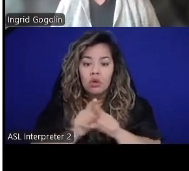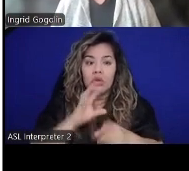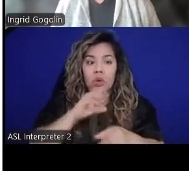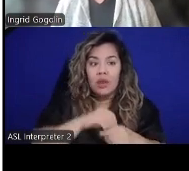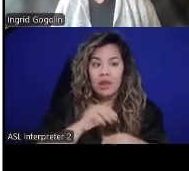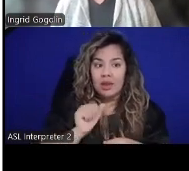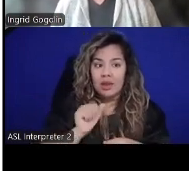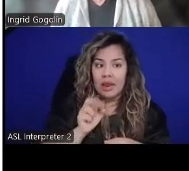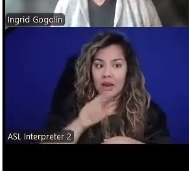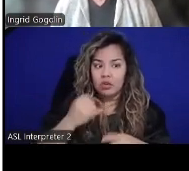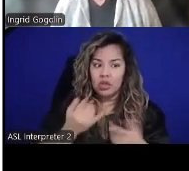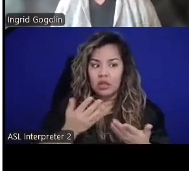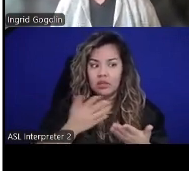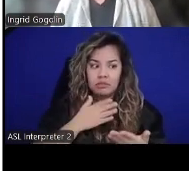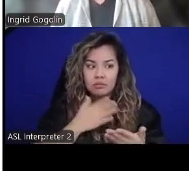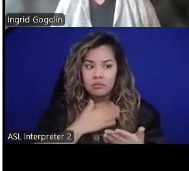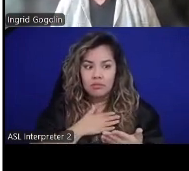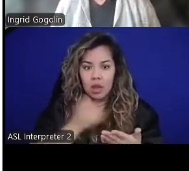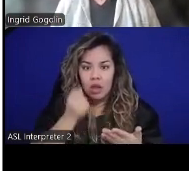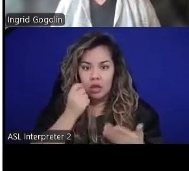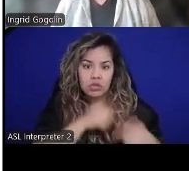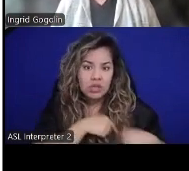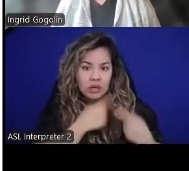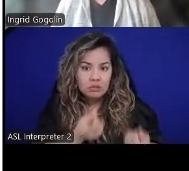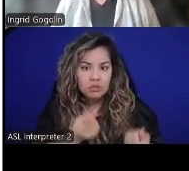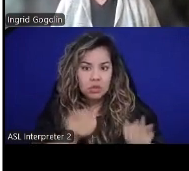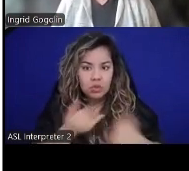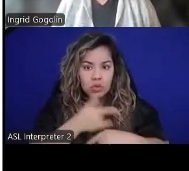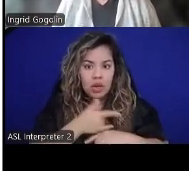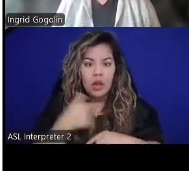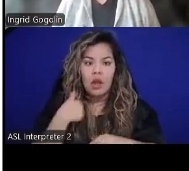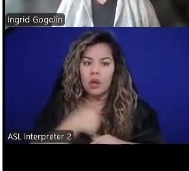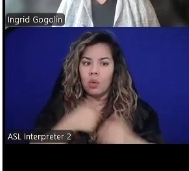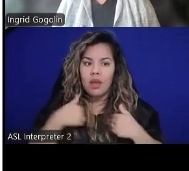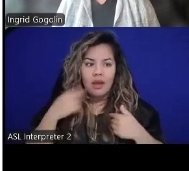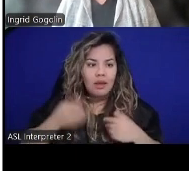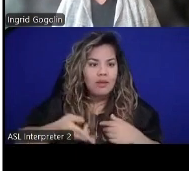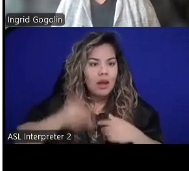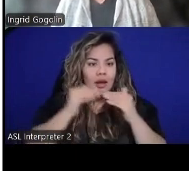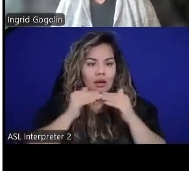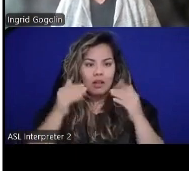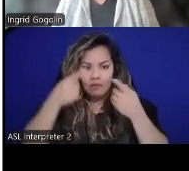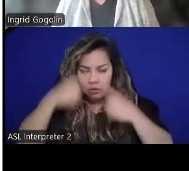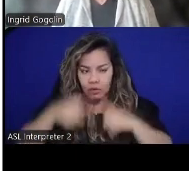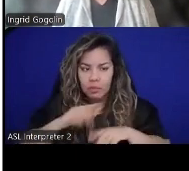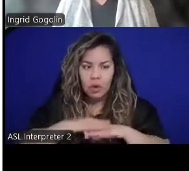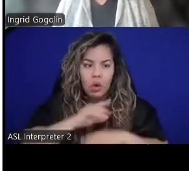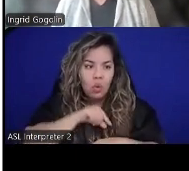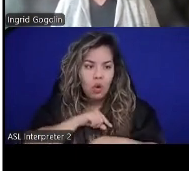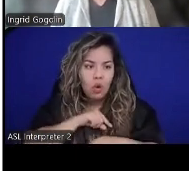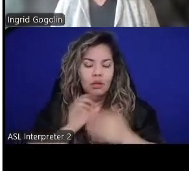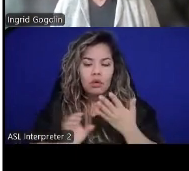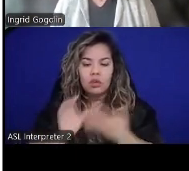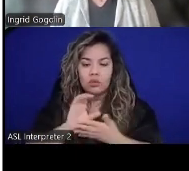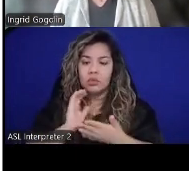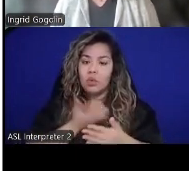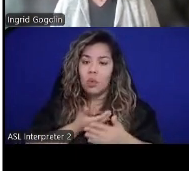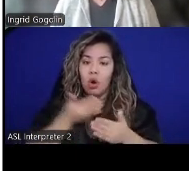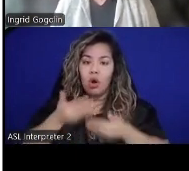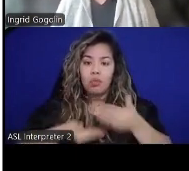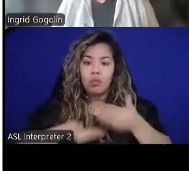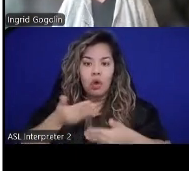today, this is the case. We have a high level of agreement on quality criteria. So our processes are